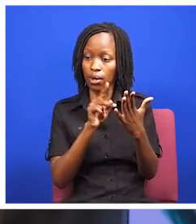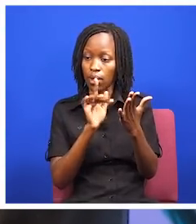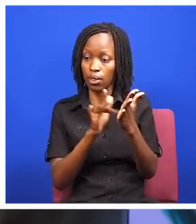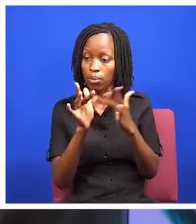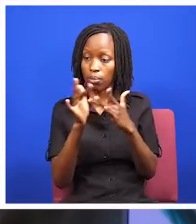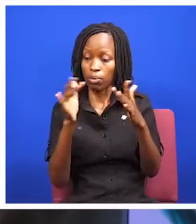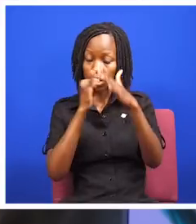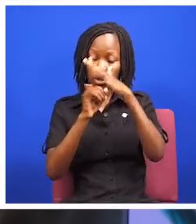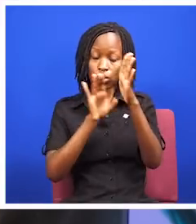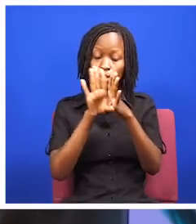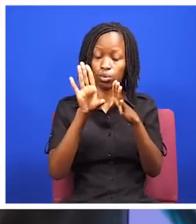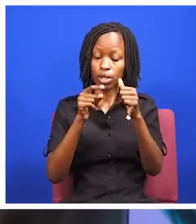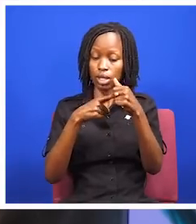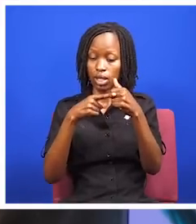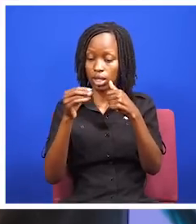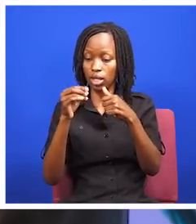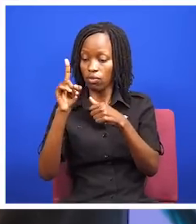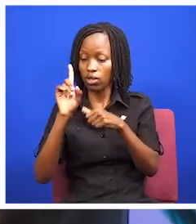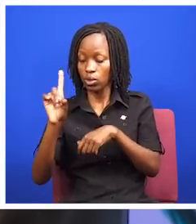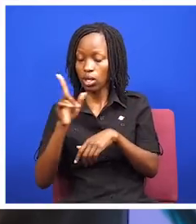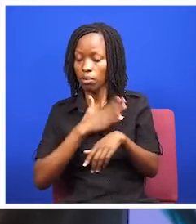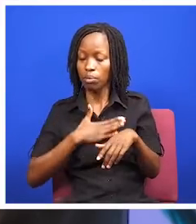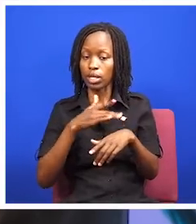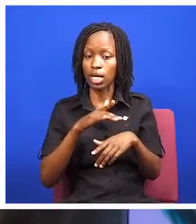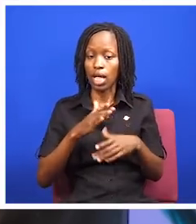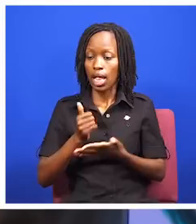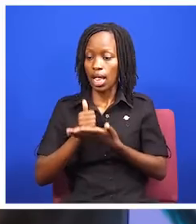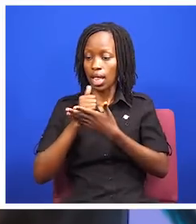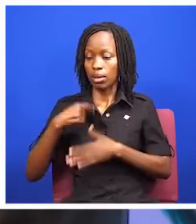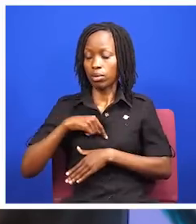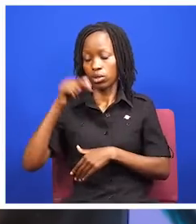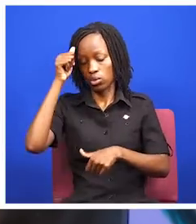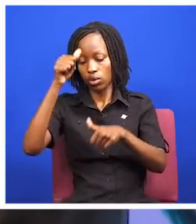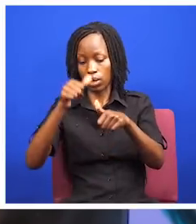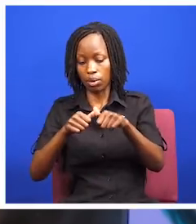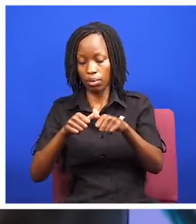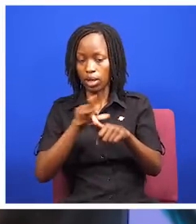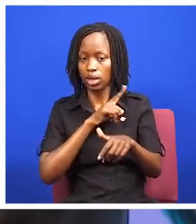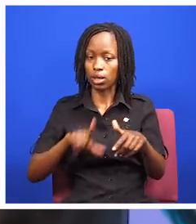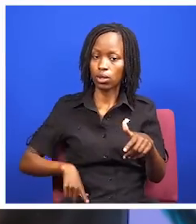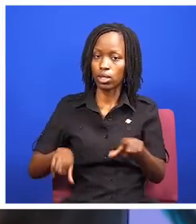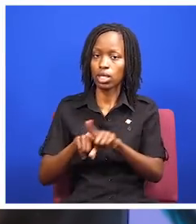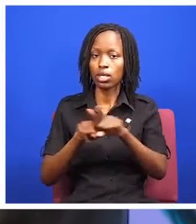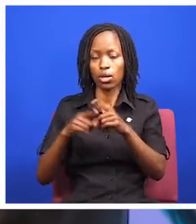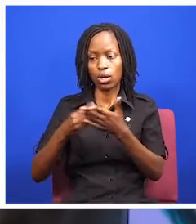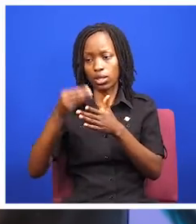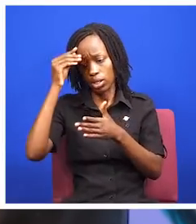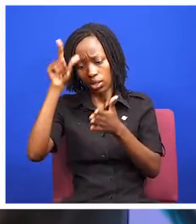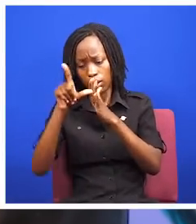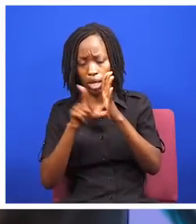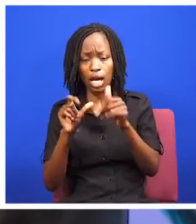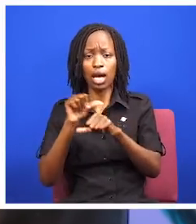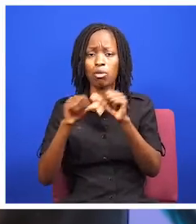as we read your word, O Lord Jesus, in Isaiah chapter 16, verse 1, O Lord, please help us to remember this, O Lord Jesus, and also as we learn, see your lesson